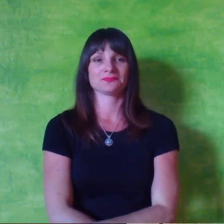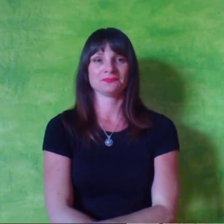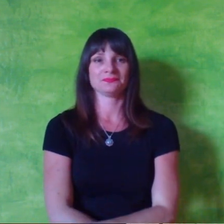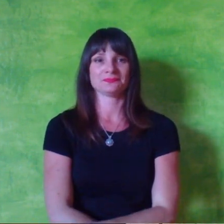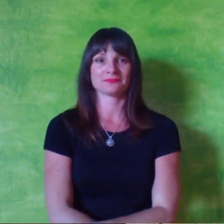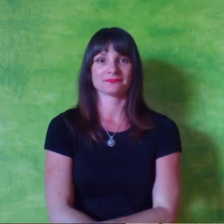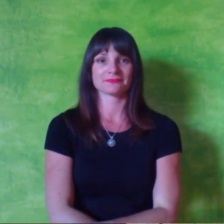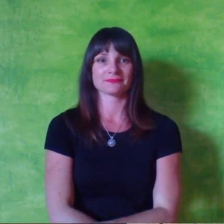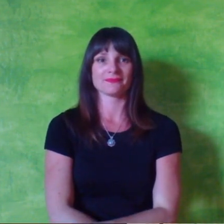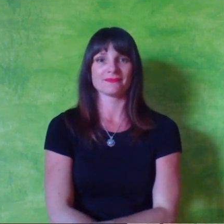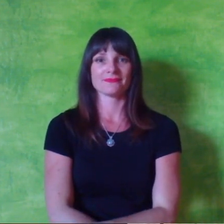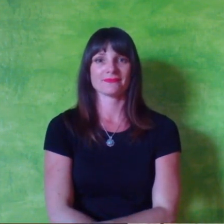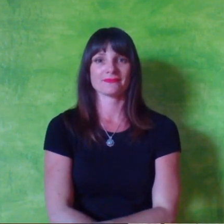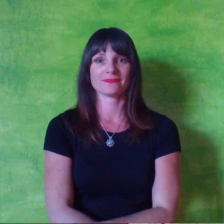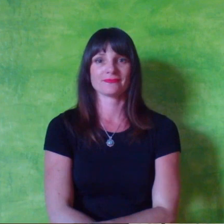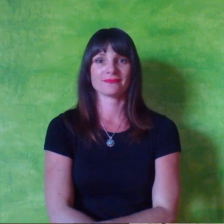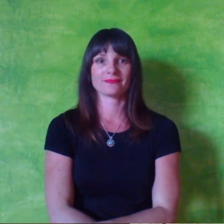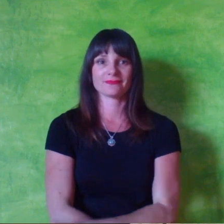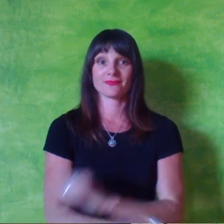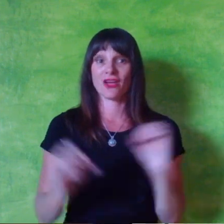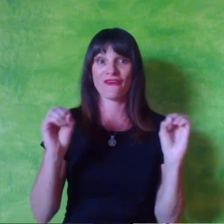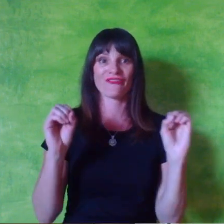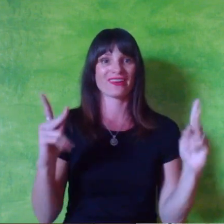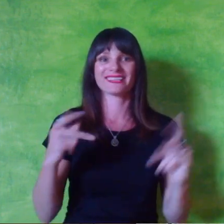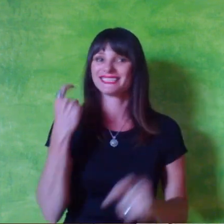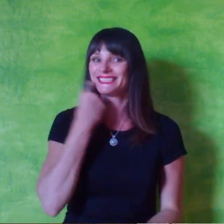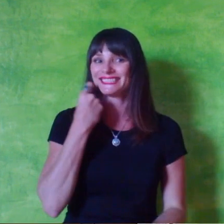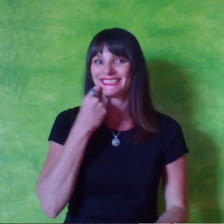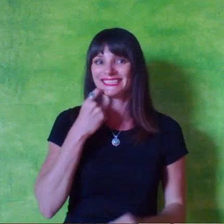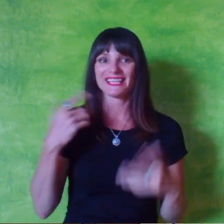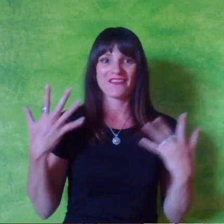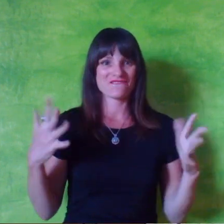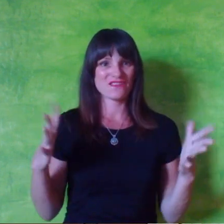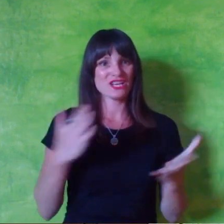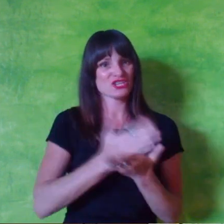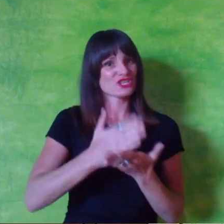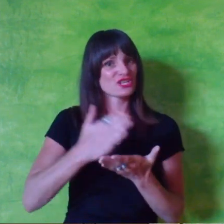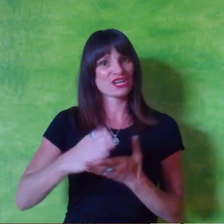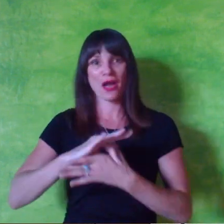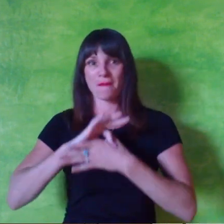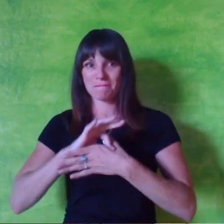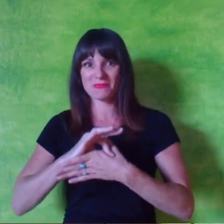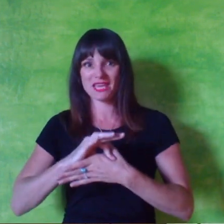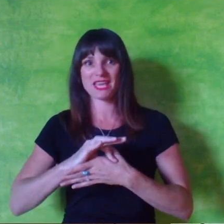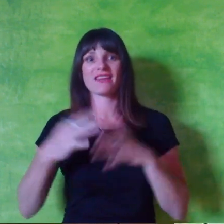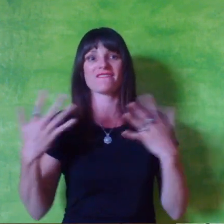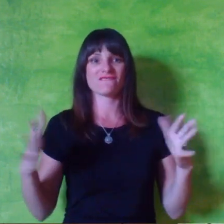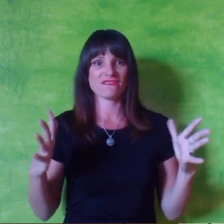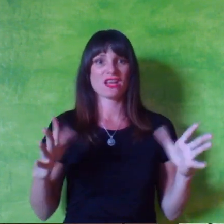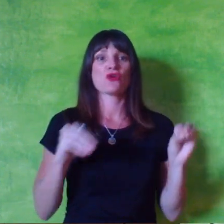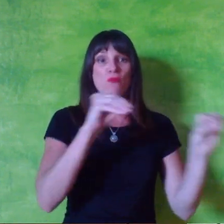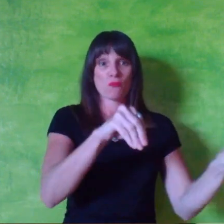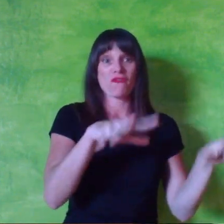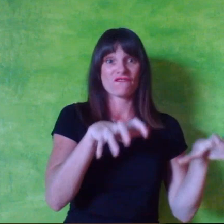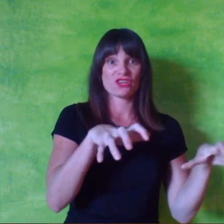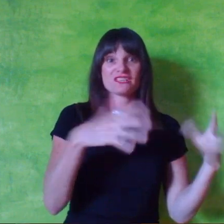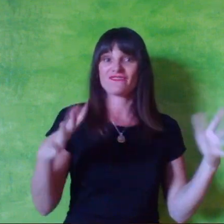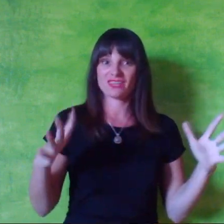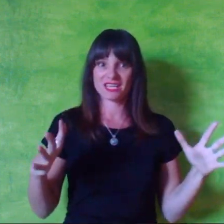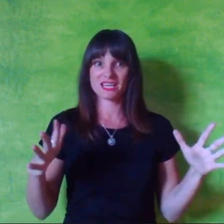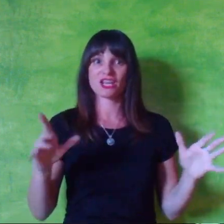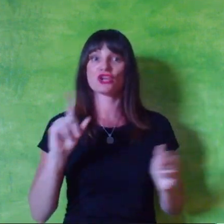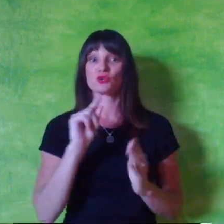we've trimmed our meat and put it in the freezer, and it's time. It's been 20 minutes. We're going to take it out and take a look at it.